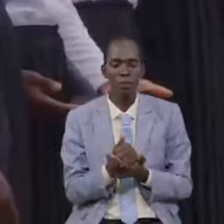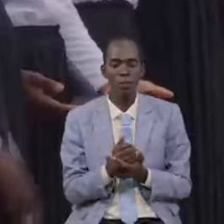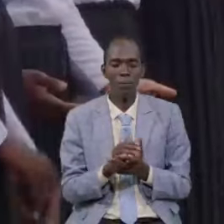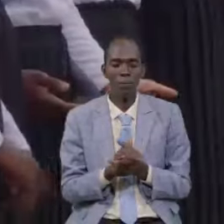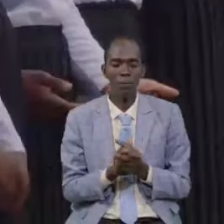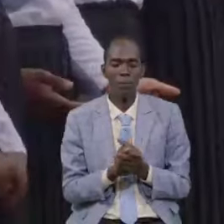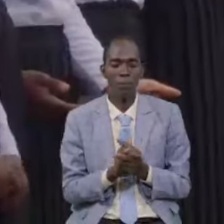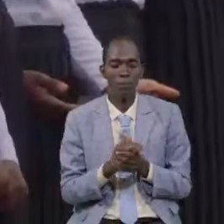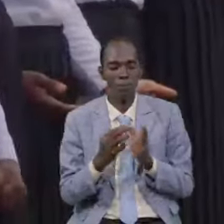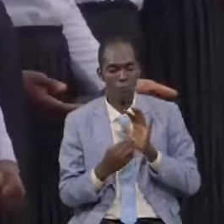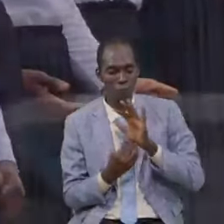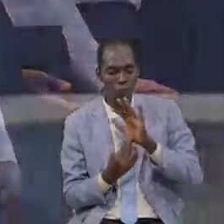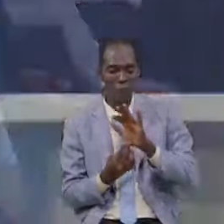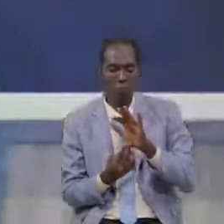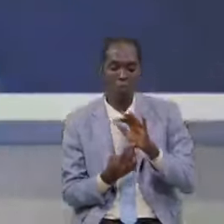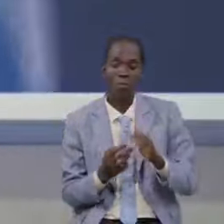Manifest your power.